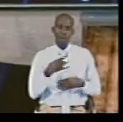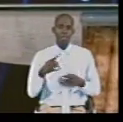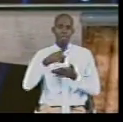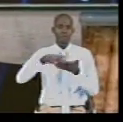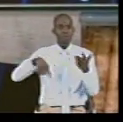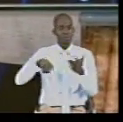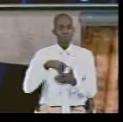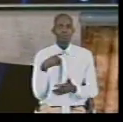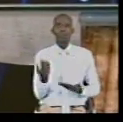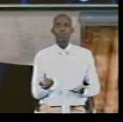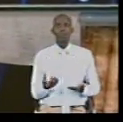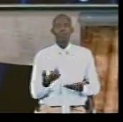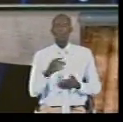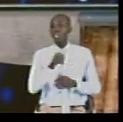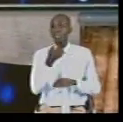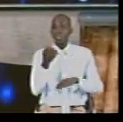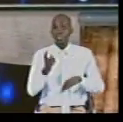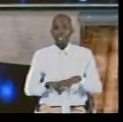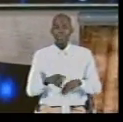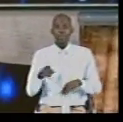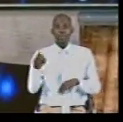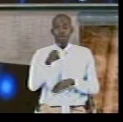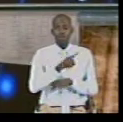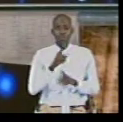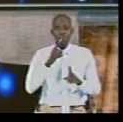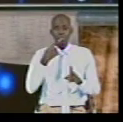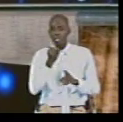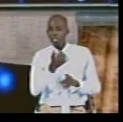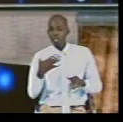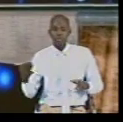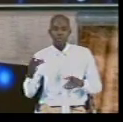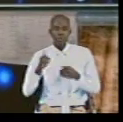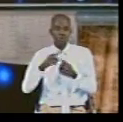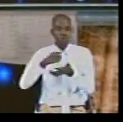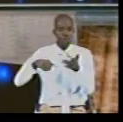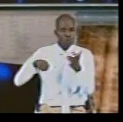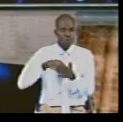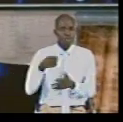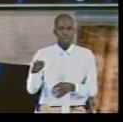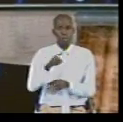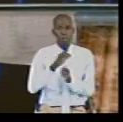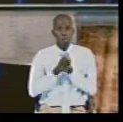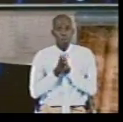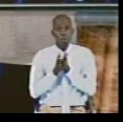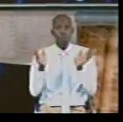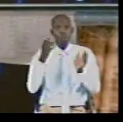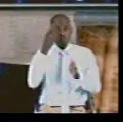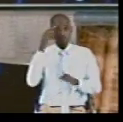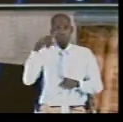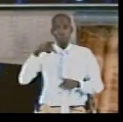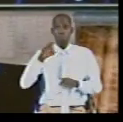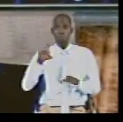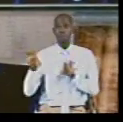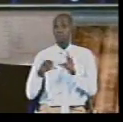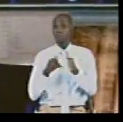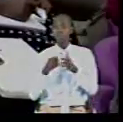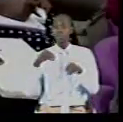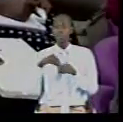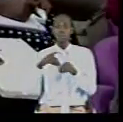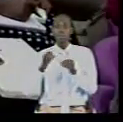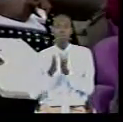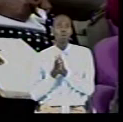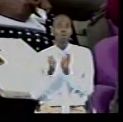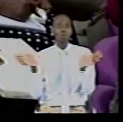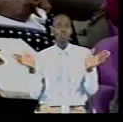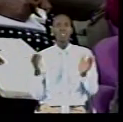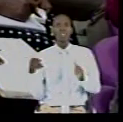anything that will correct them openly, because Paul the apostle did it openly, they have the tendency